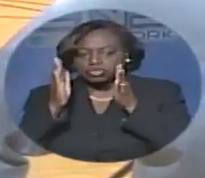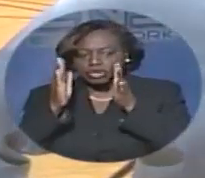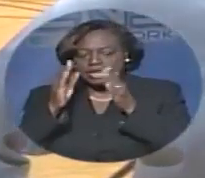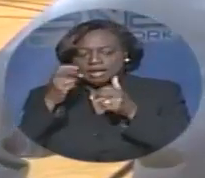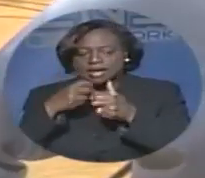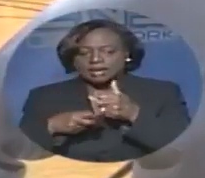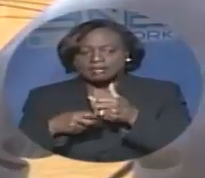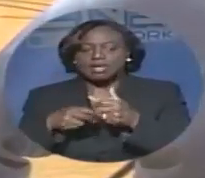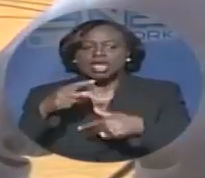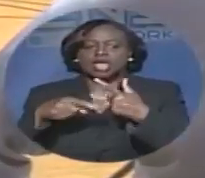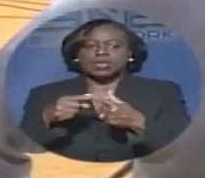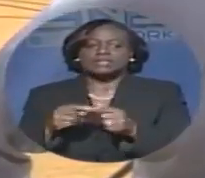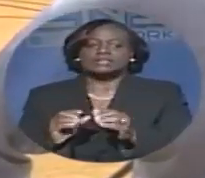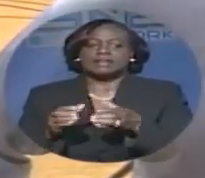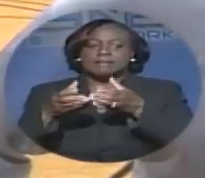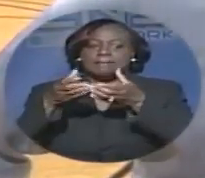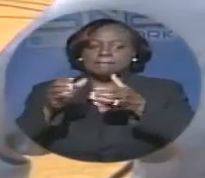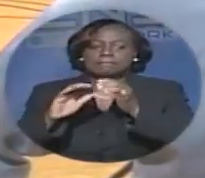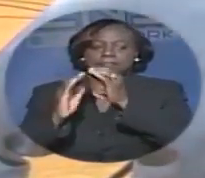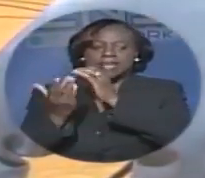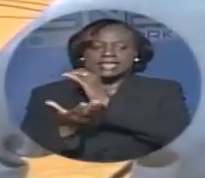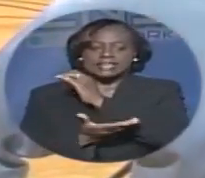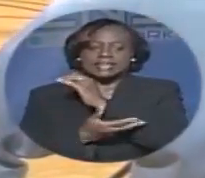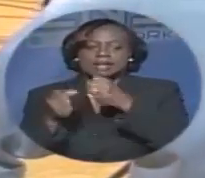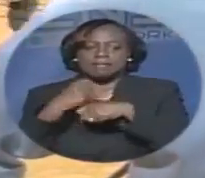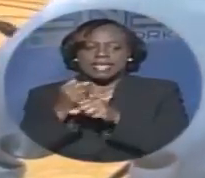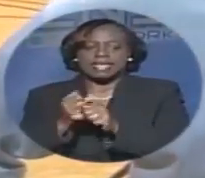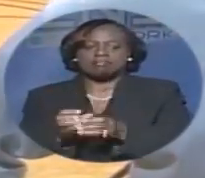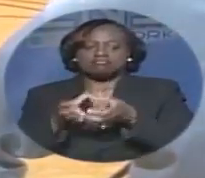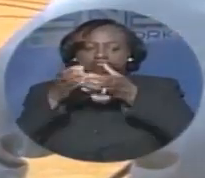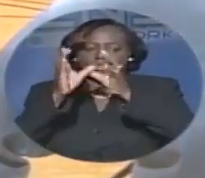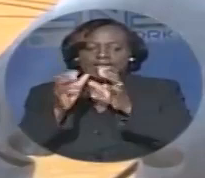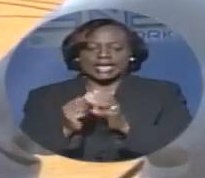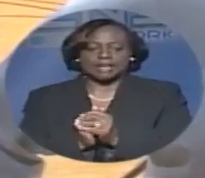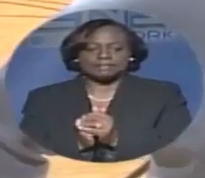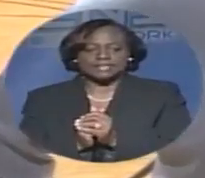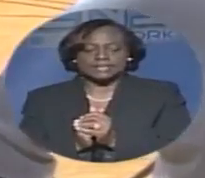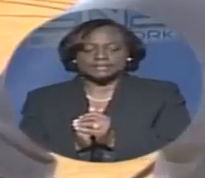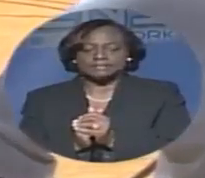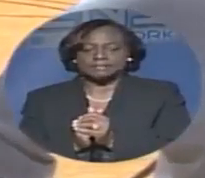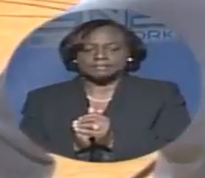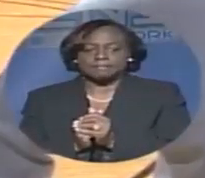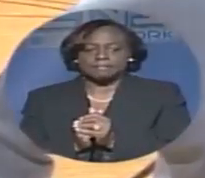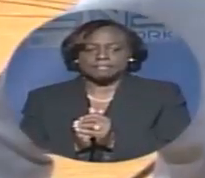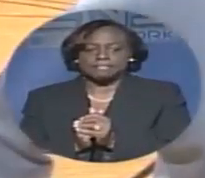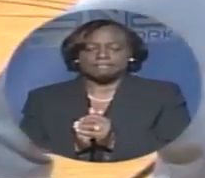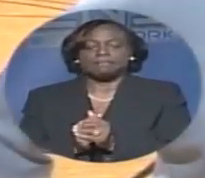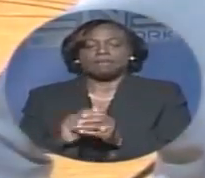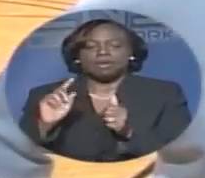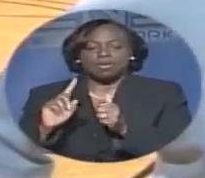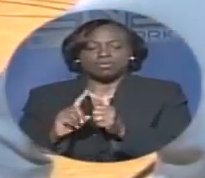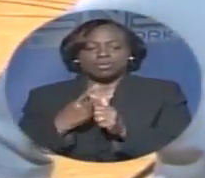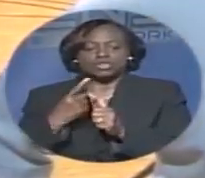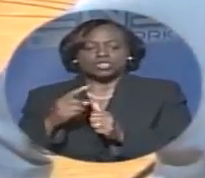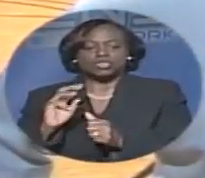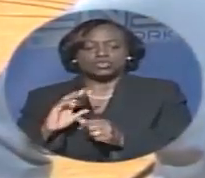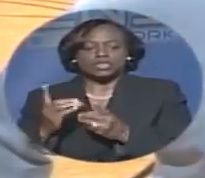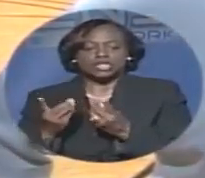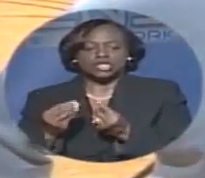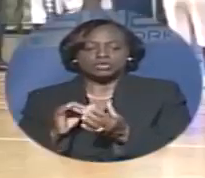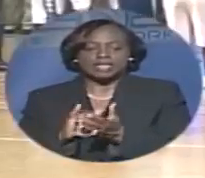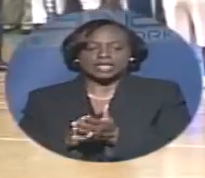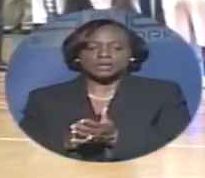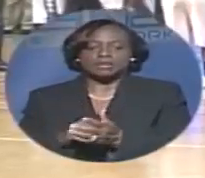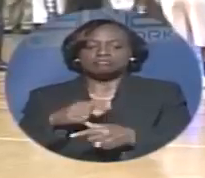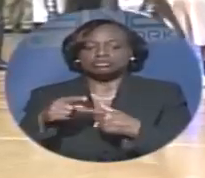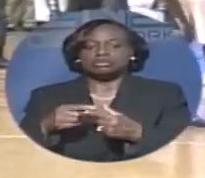to the basket and making our layups, focus a little more harder on the defensive end. And once we do that, we'll be going forward in the right